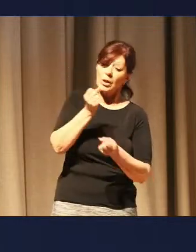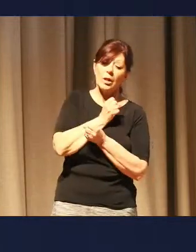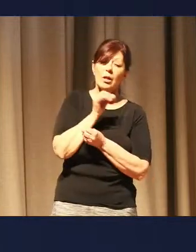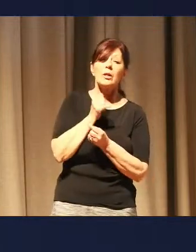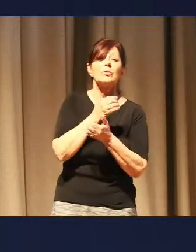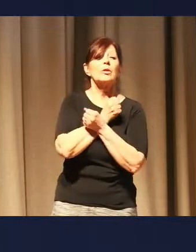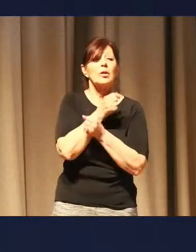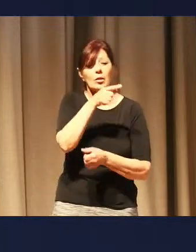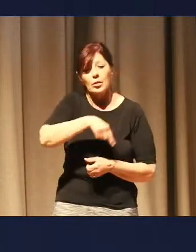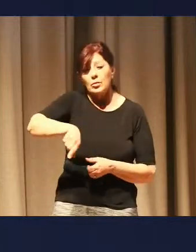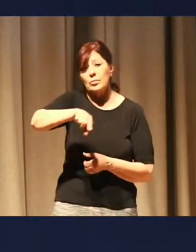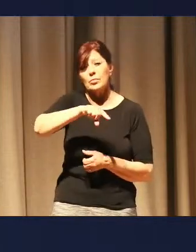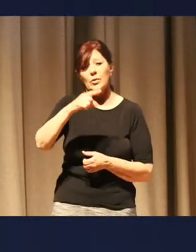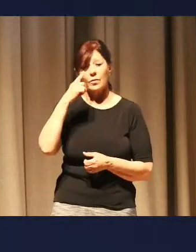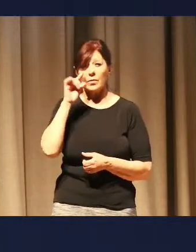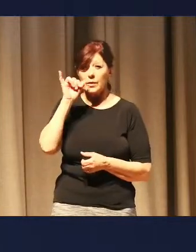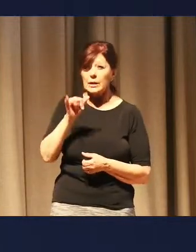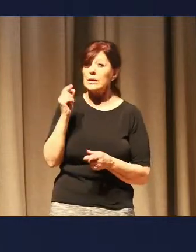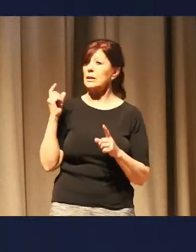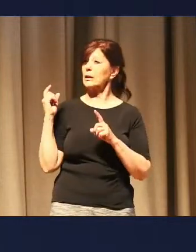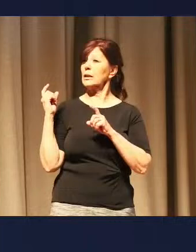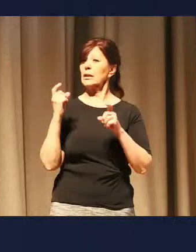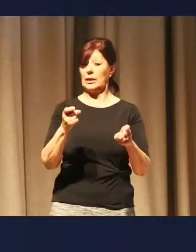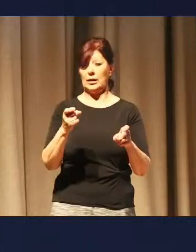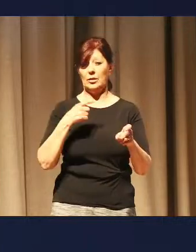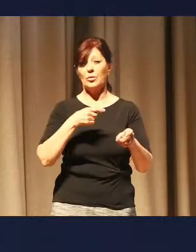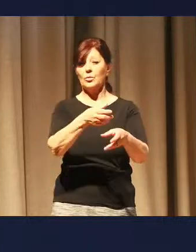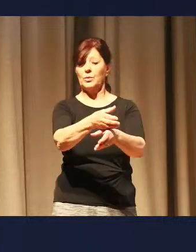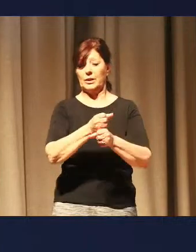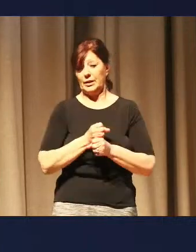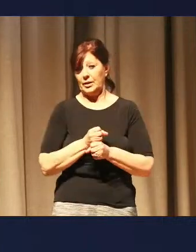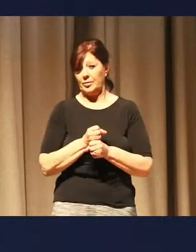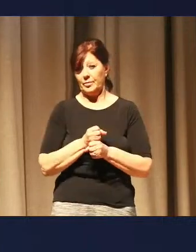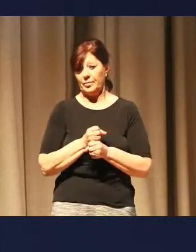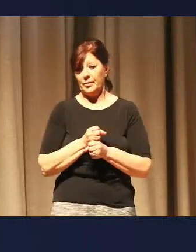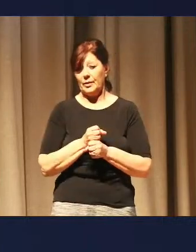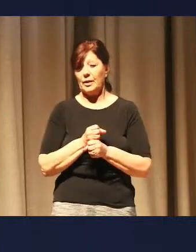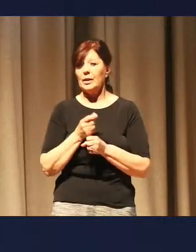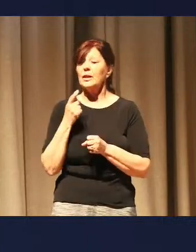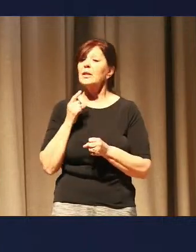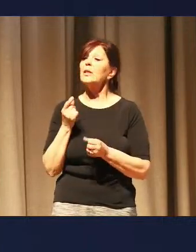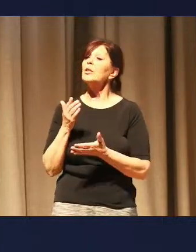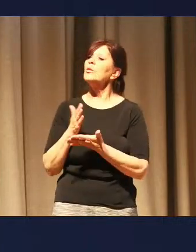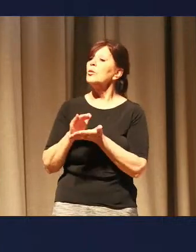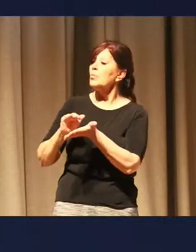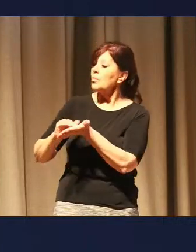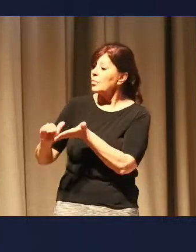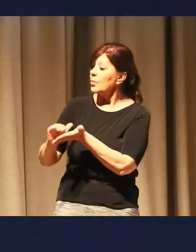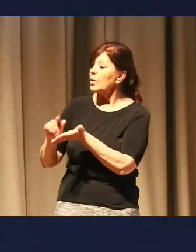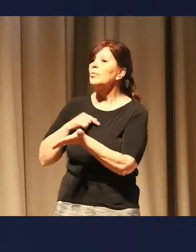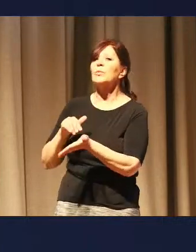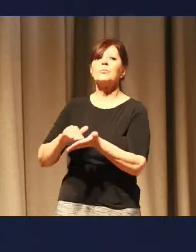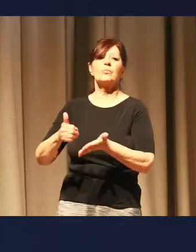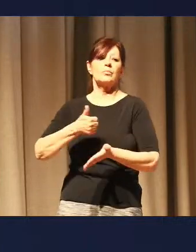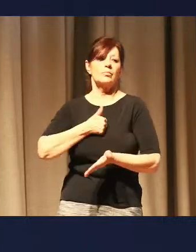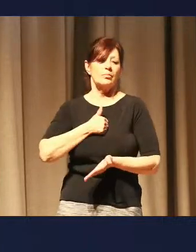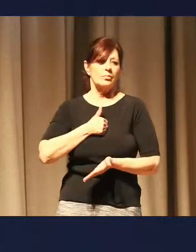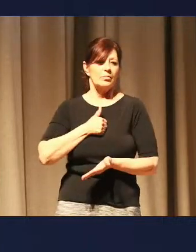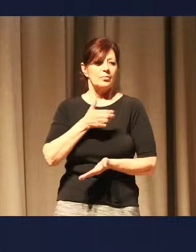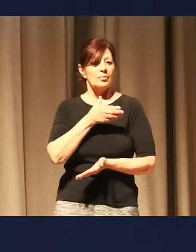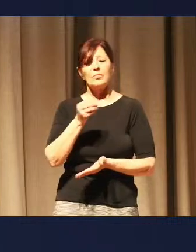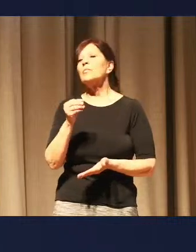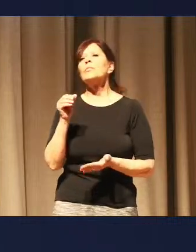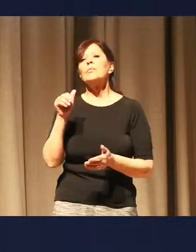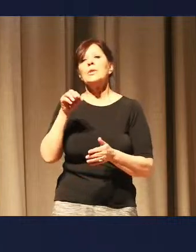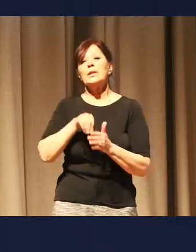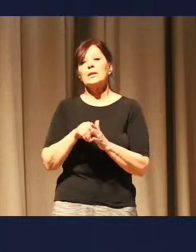to love. For it is in giving that we receive, it is in pardoning that we are pardoned, and it